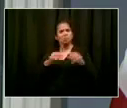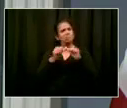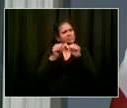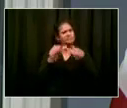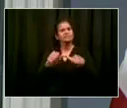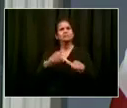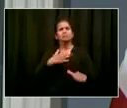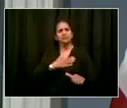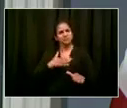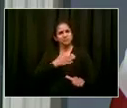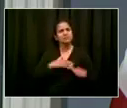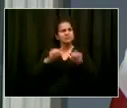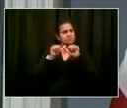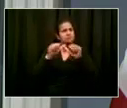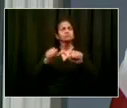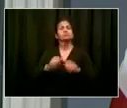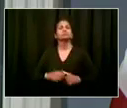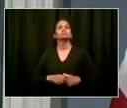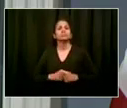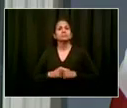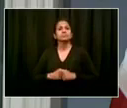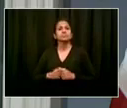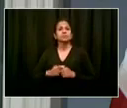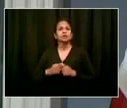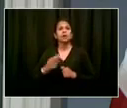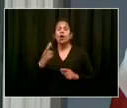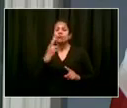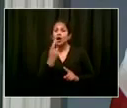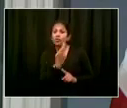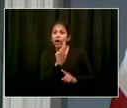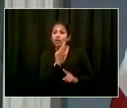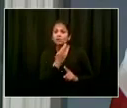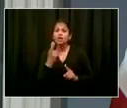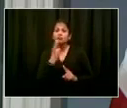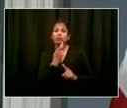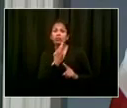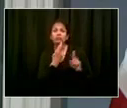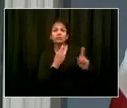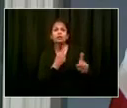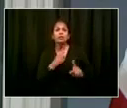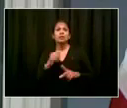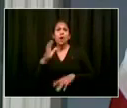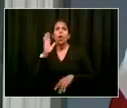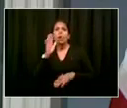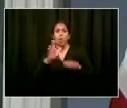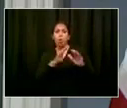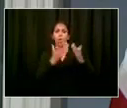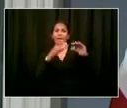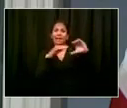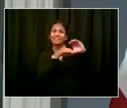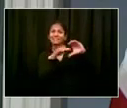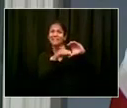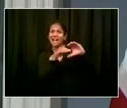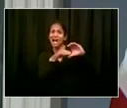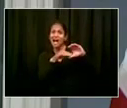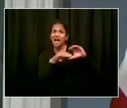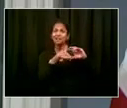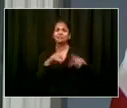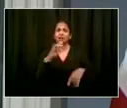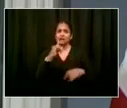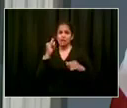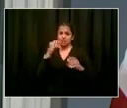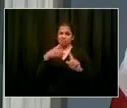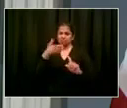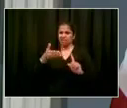that indoor dining will be available in a few weeks. Look, I know how important this is for people's livelihoods. I think about the cooks and